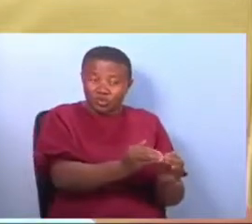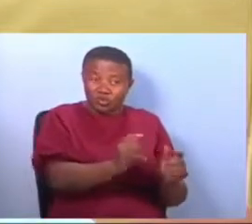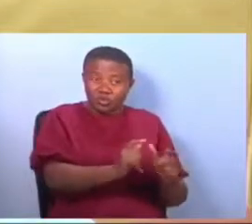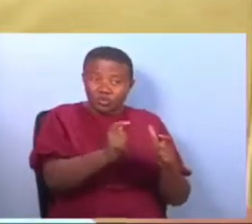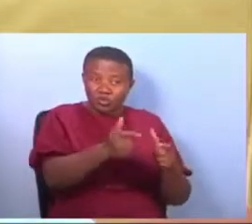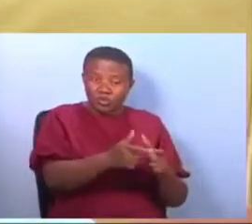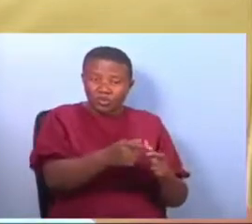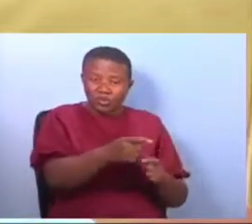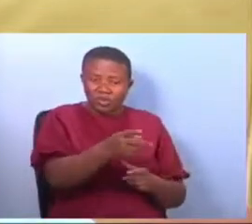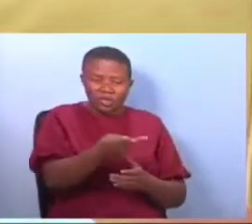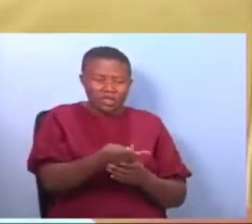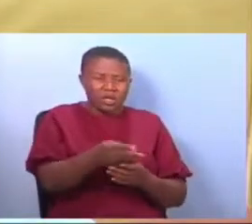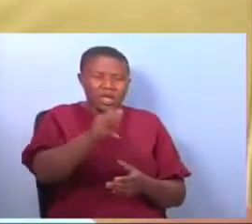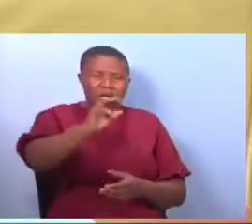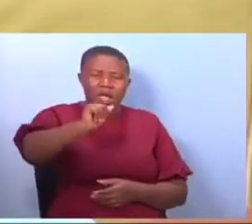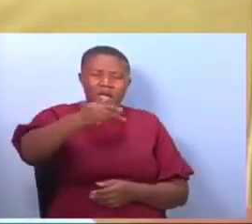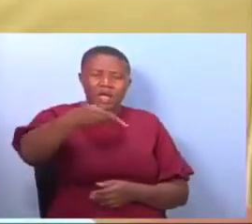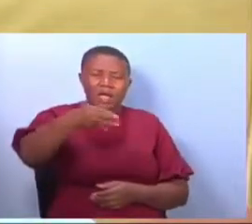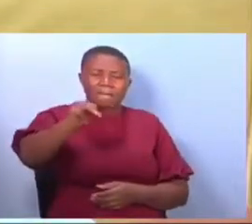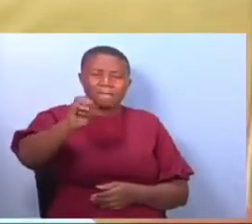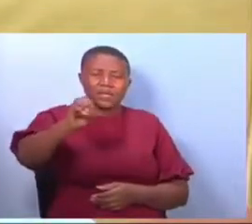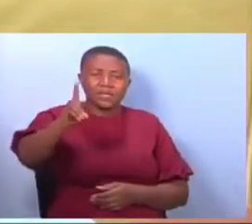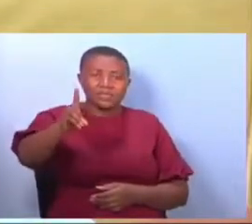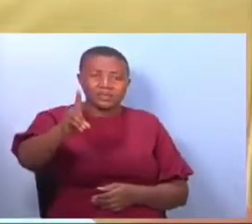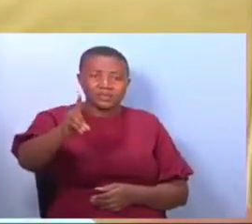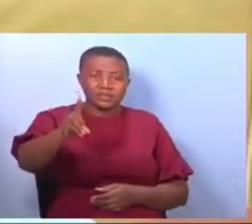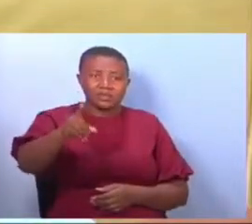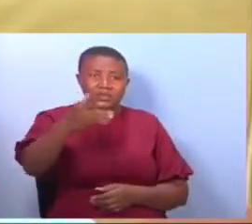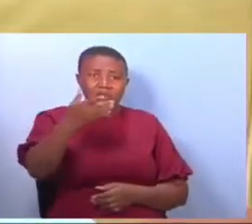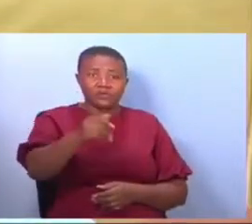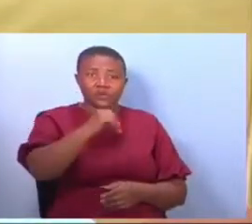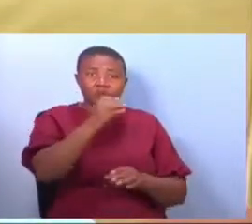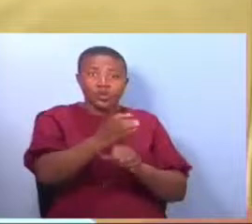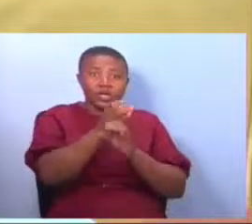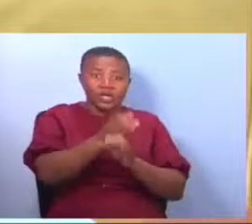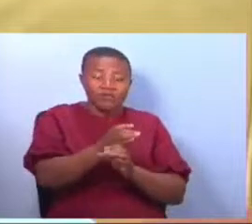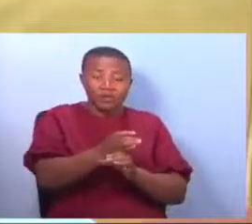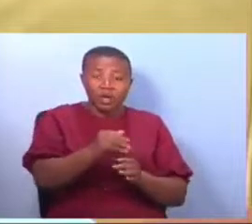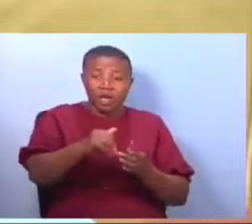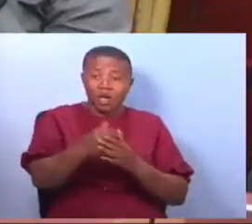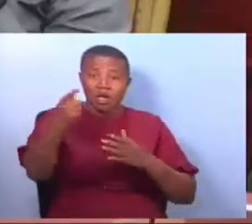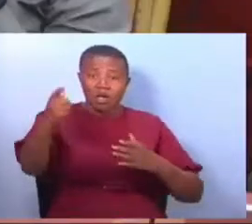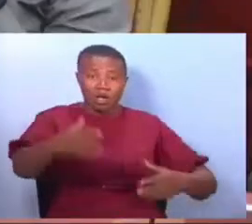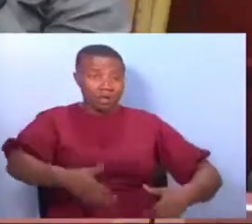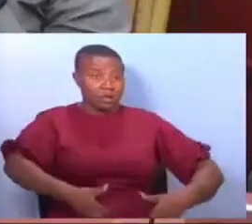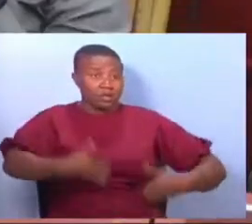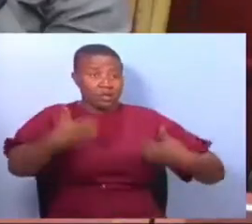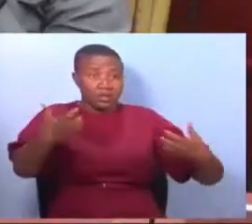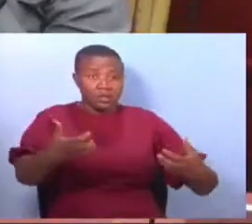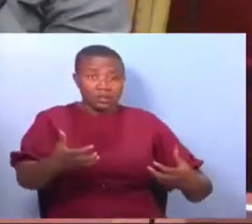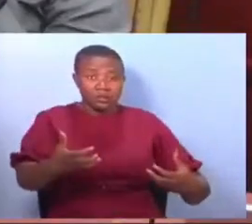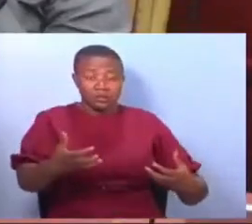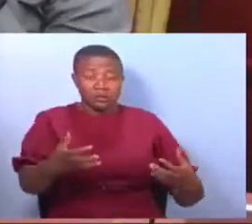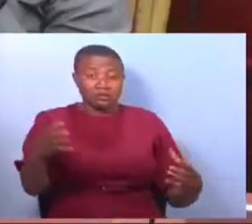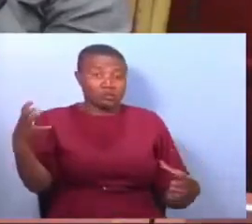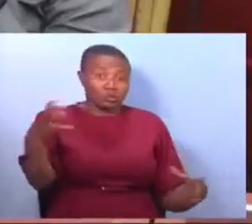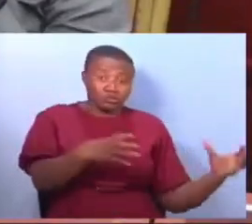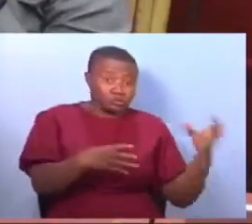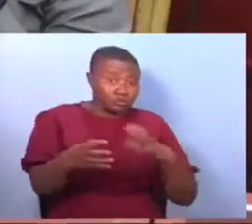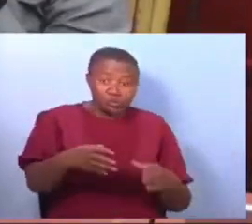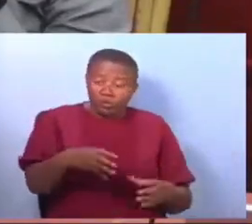voices that if you are not careful, you may be intimidated. Or the way they get up and come out strongly, you may say,